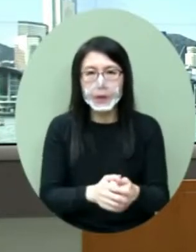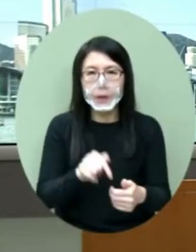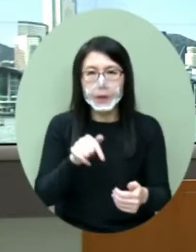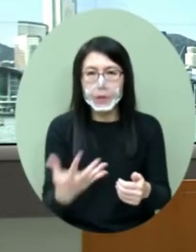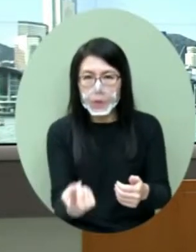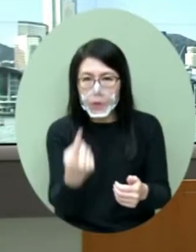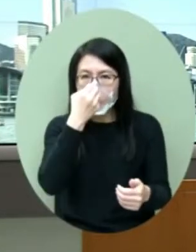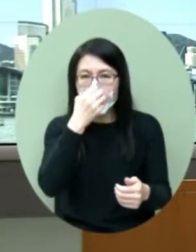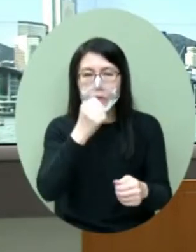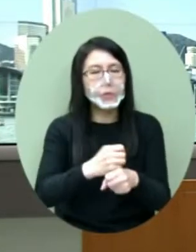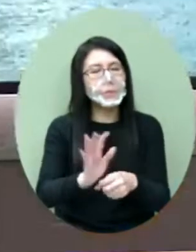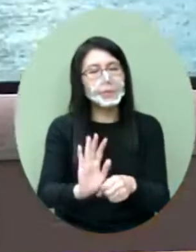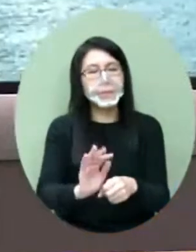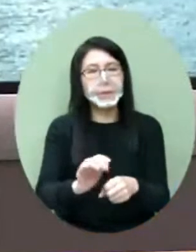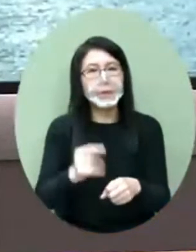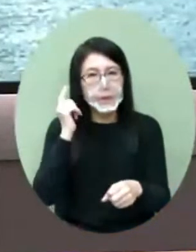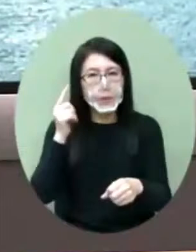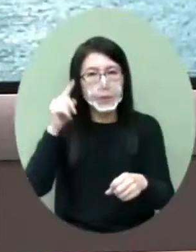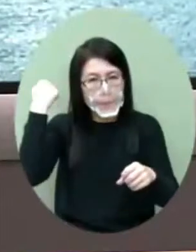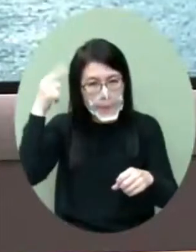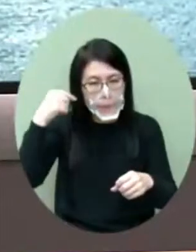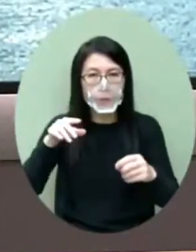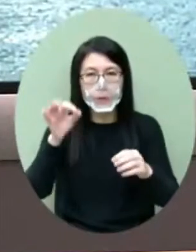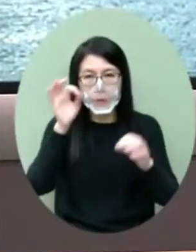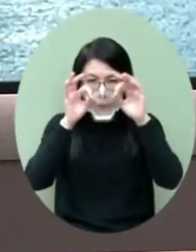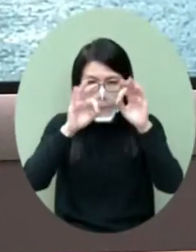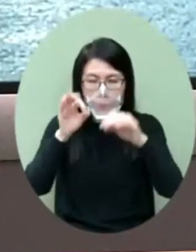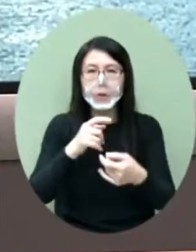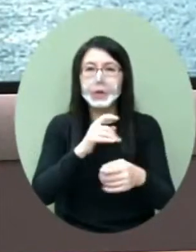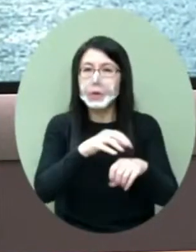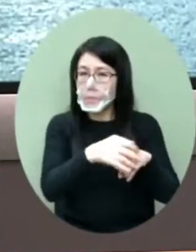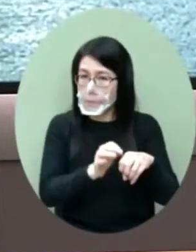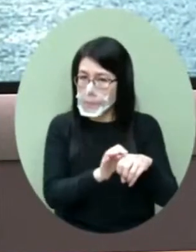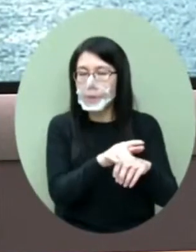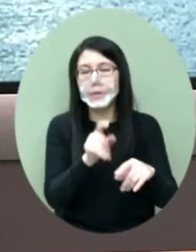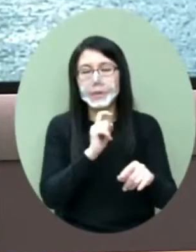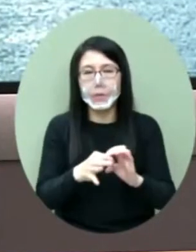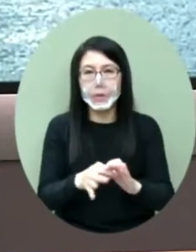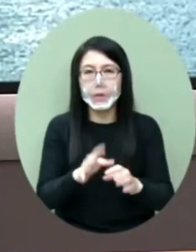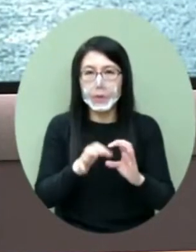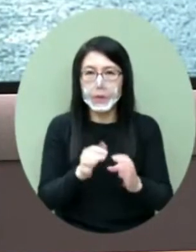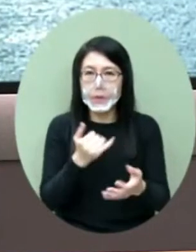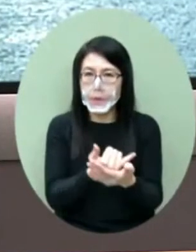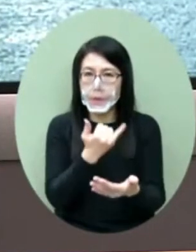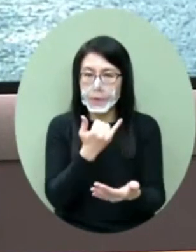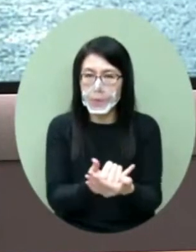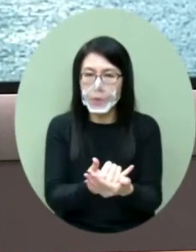For the death case analysis, this is not unique in Hong Kong. In the US and in Singapore,